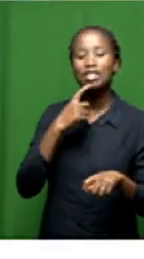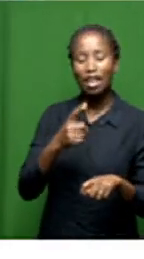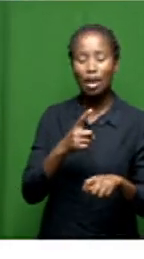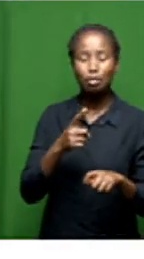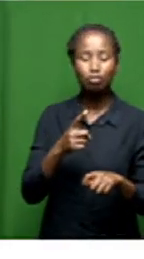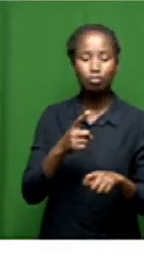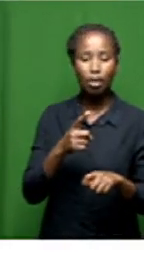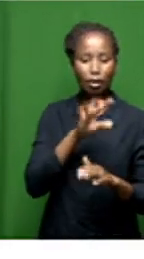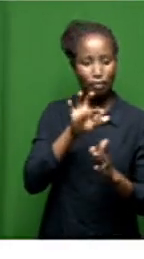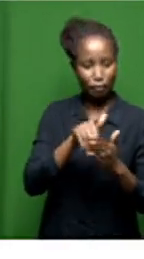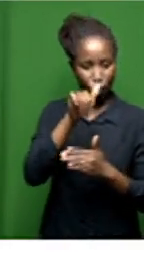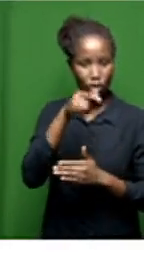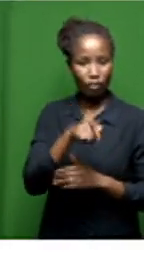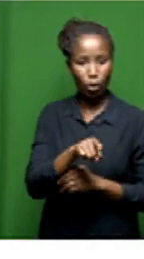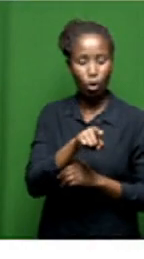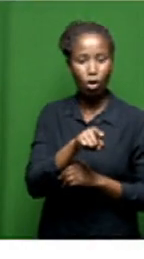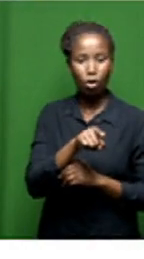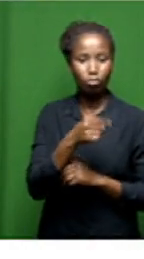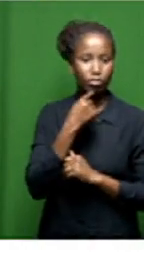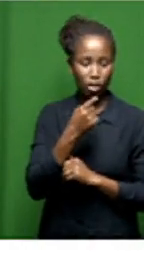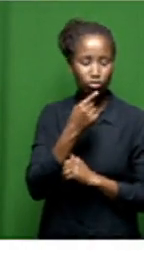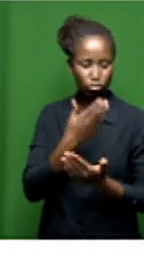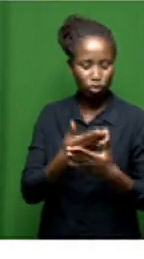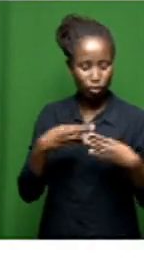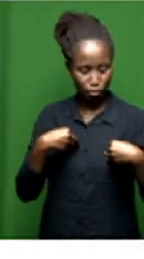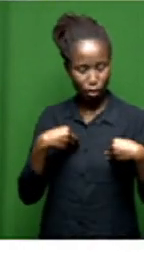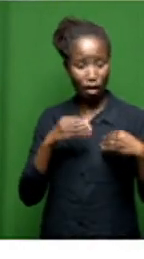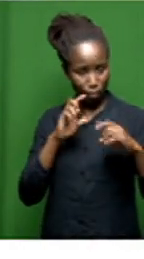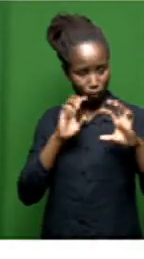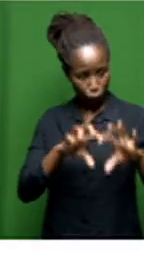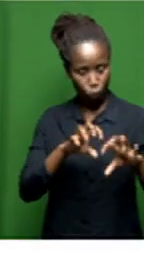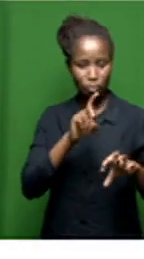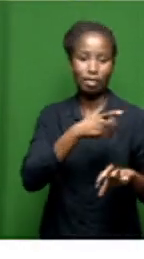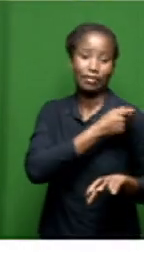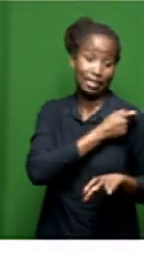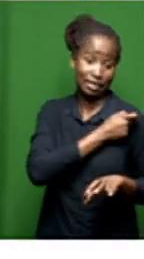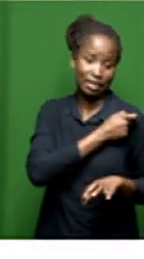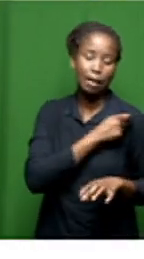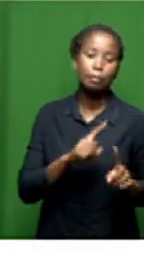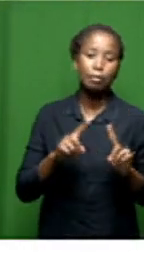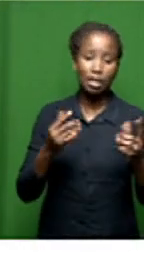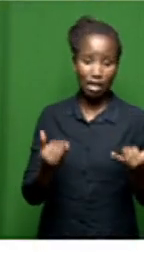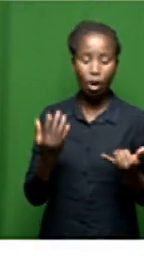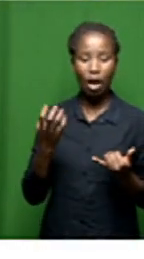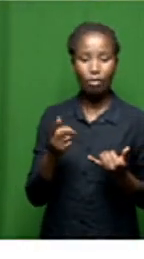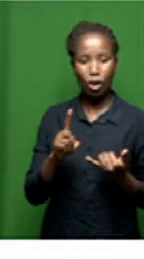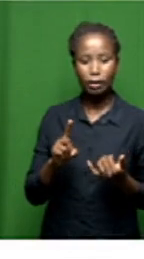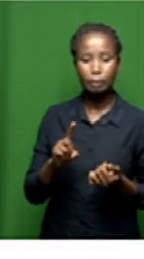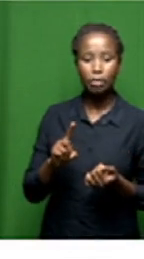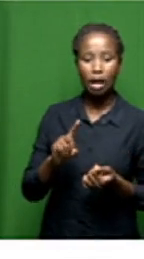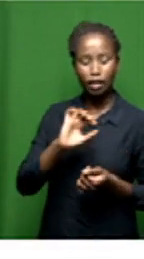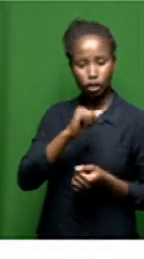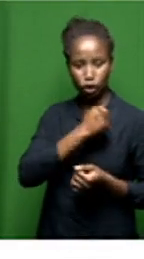of mandatory vaccination. It still has to go to council, of course, but you have Solidarity, for example,